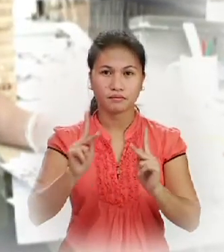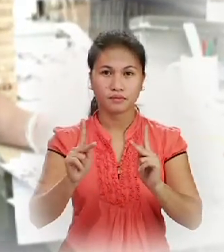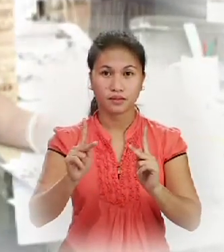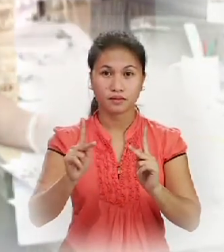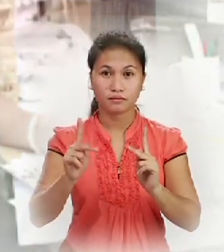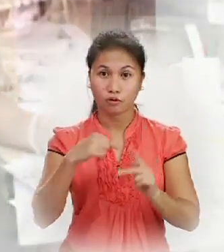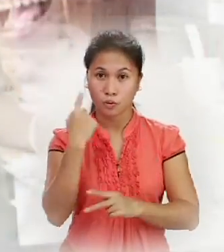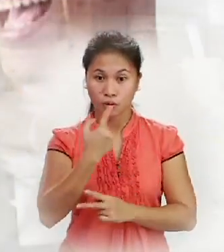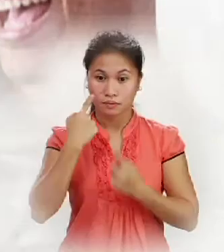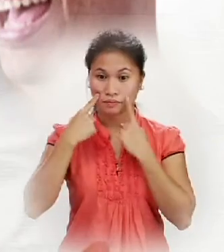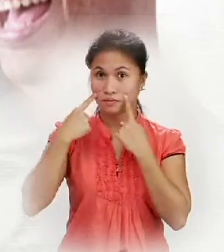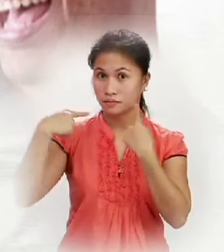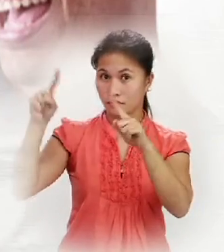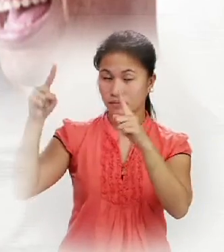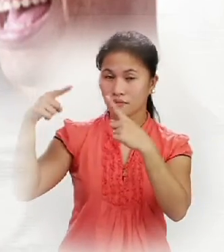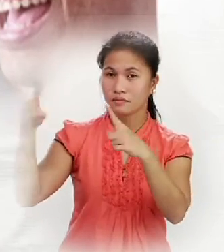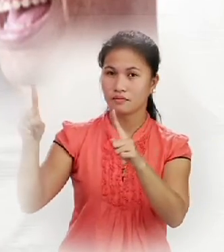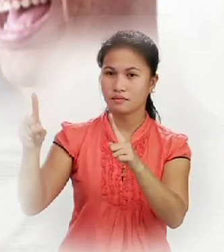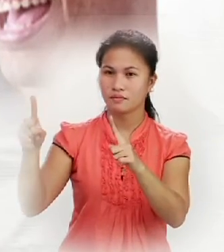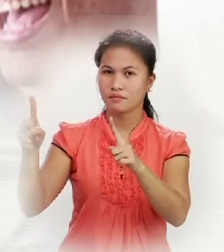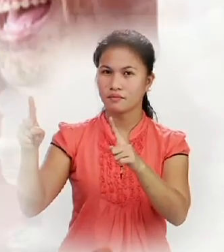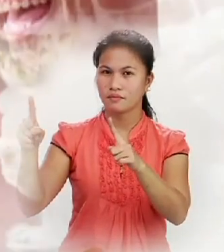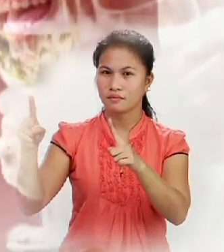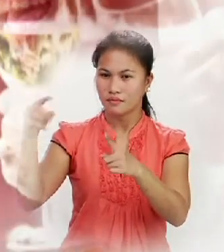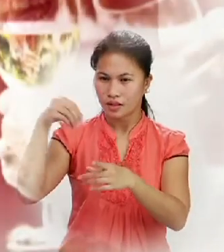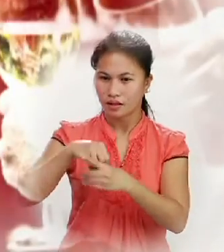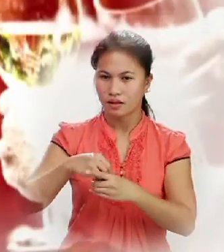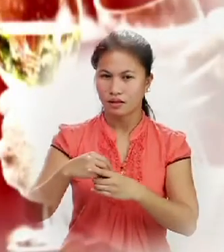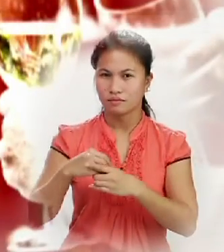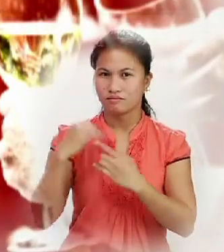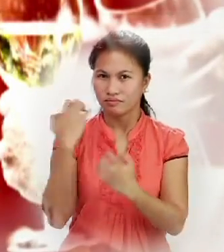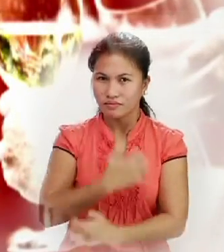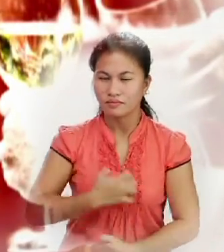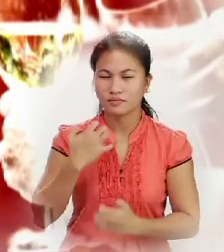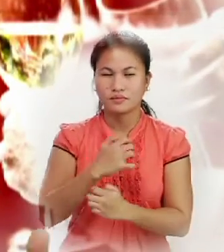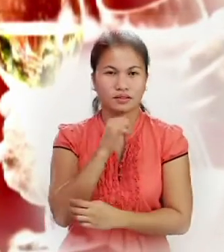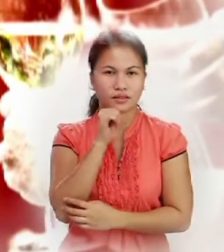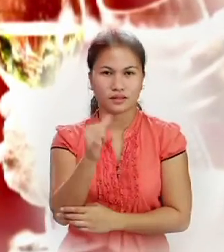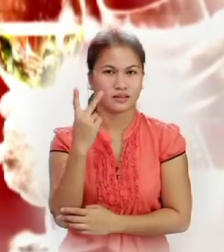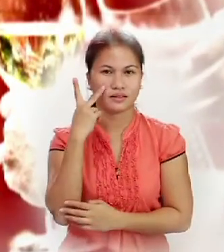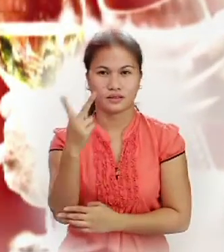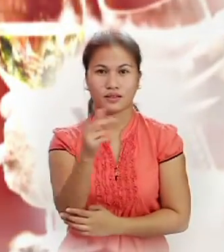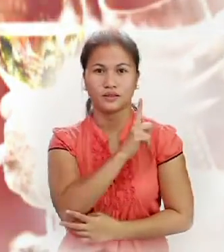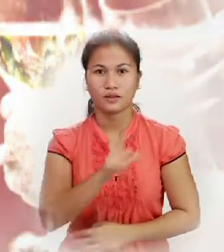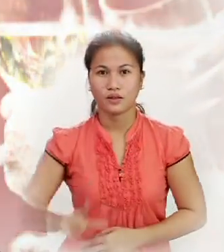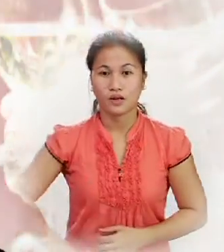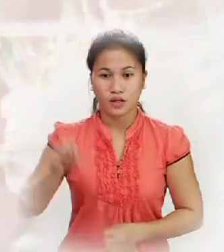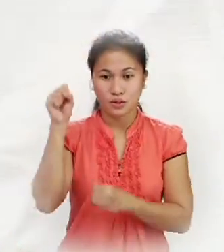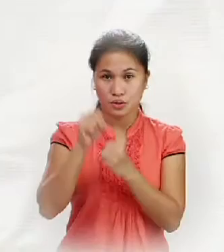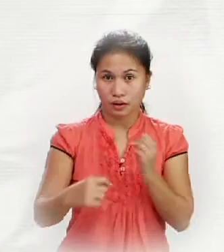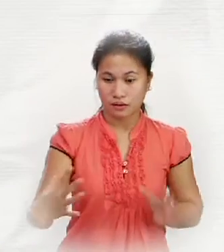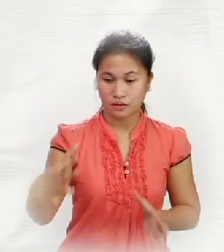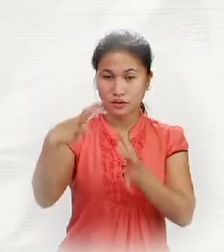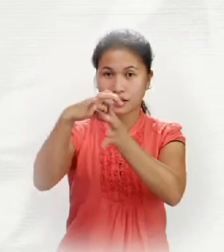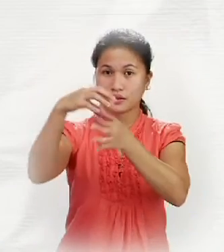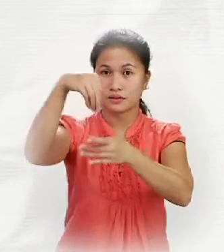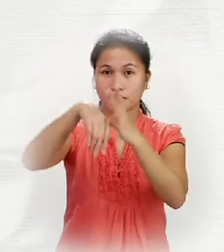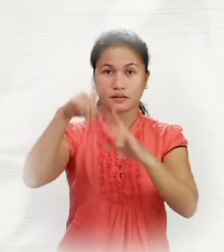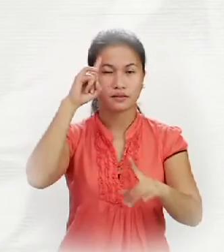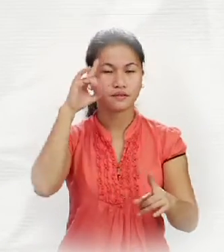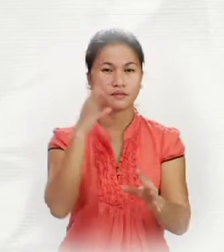success, at the height of joy, they also do not see the Lord. And so the connection in